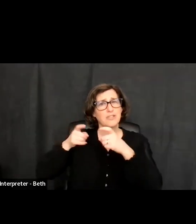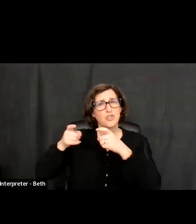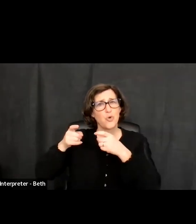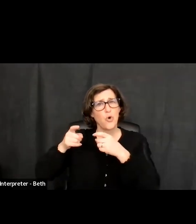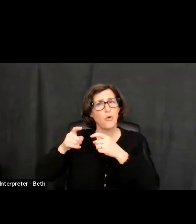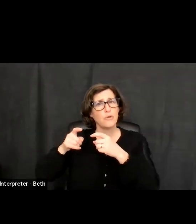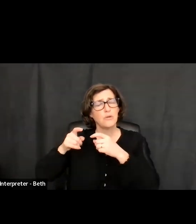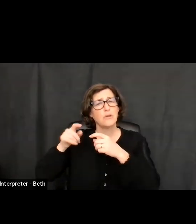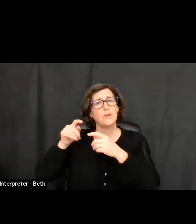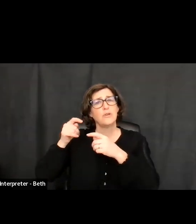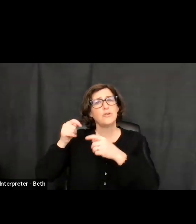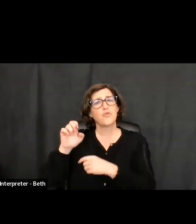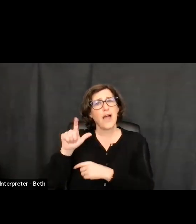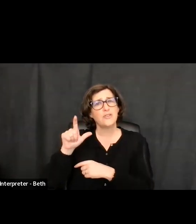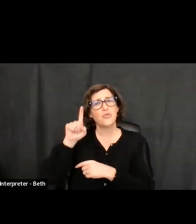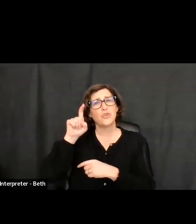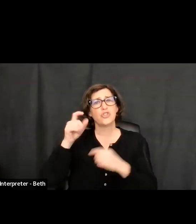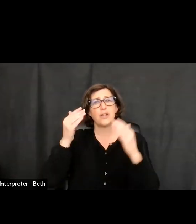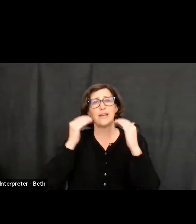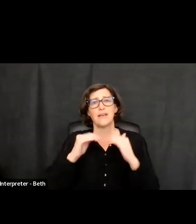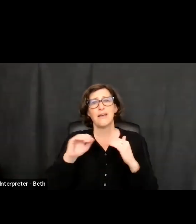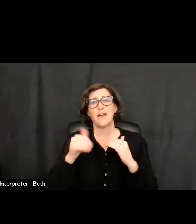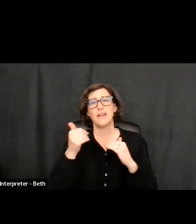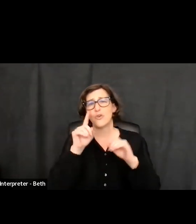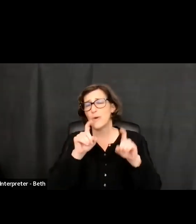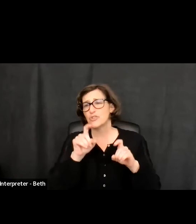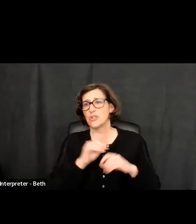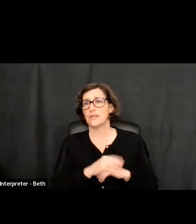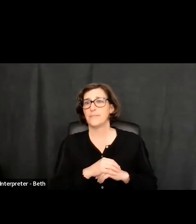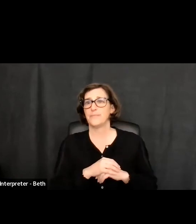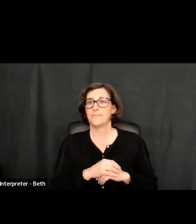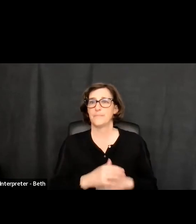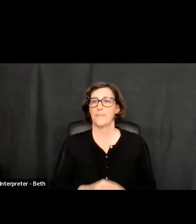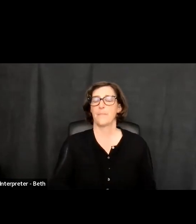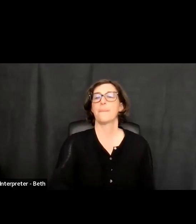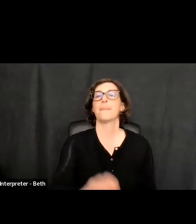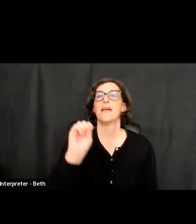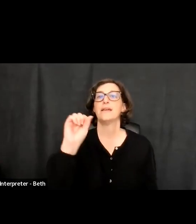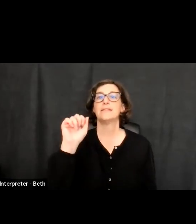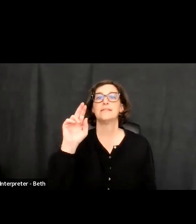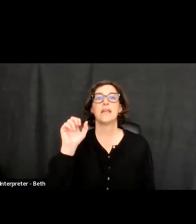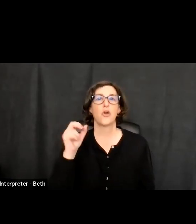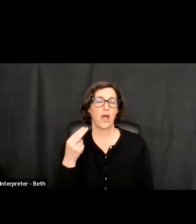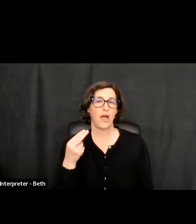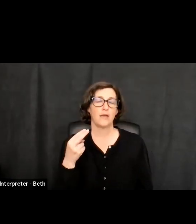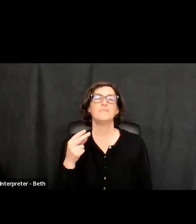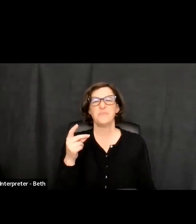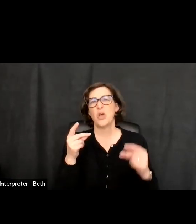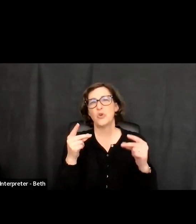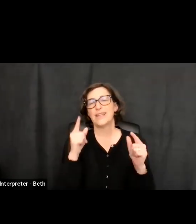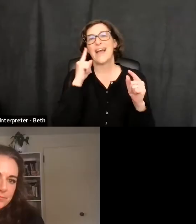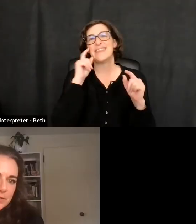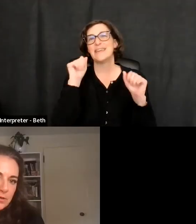shall I move on to another audience question? I just wanted to add very quickly, I think it can be approached